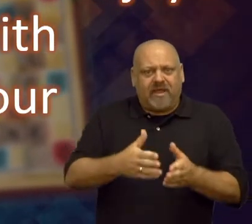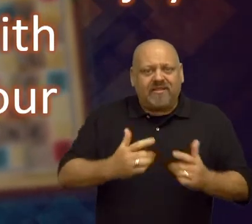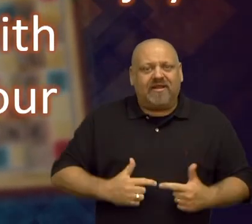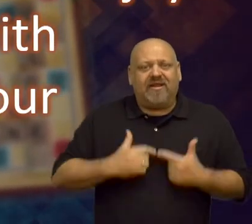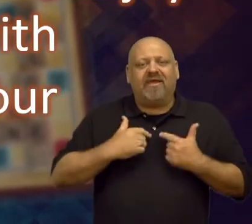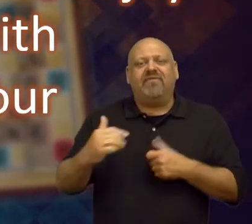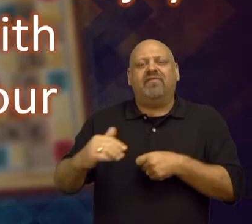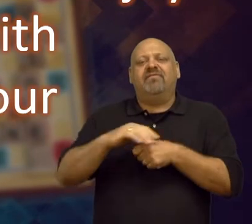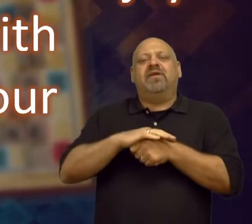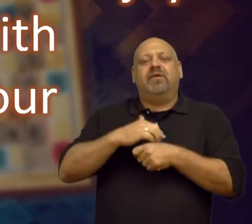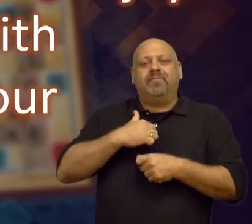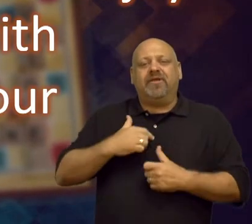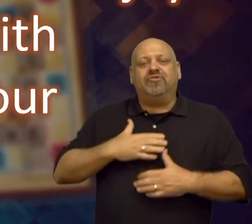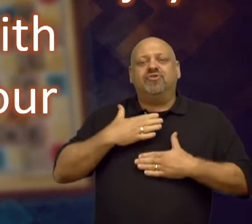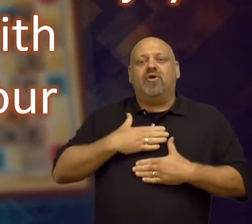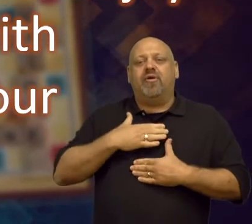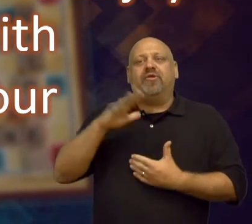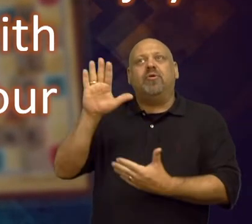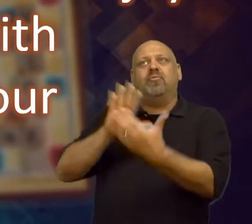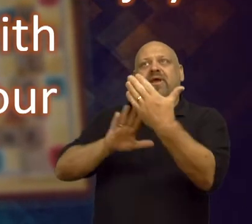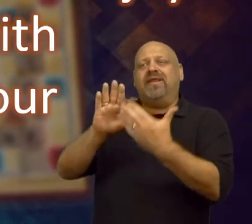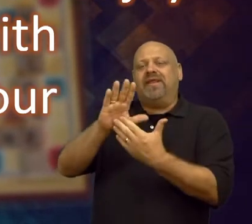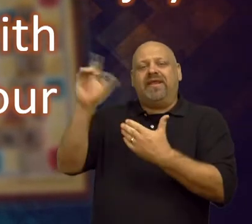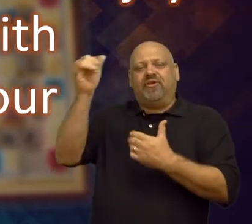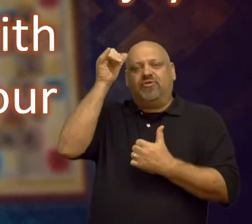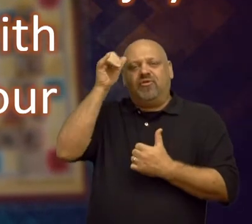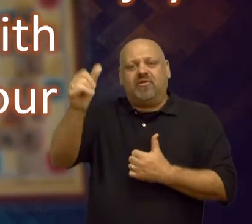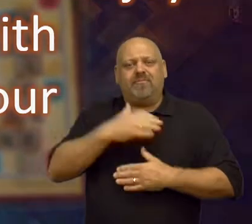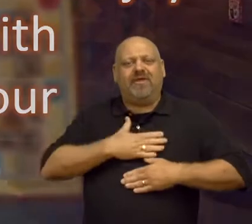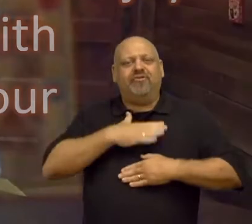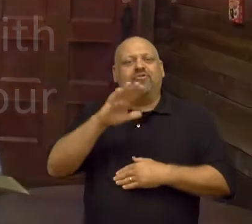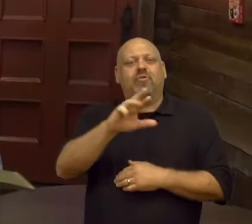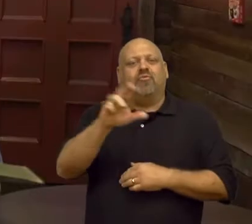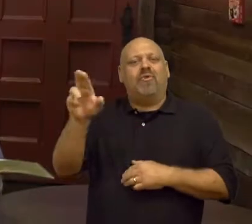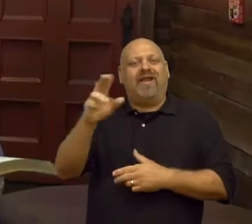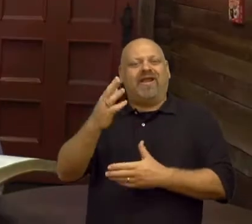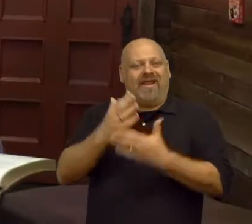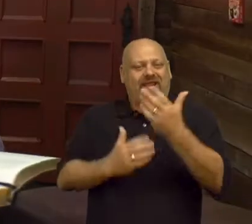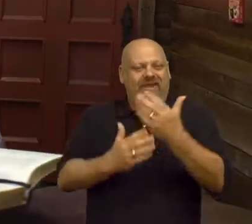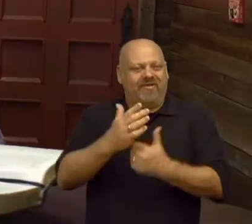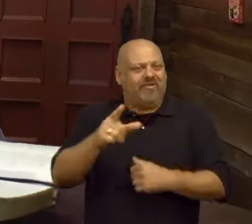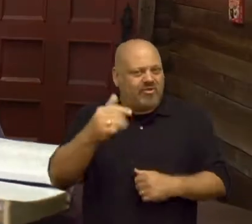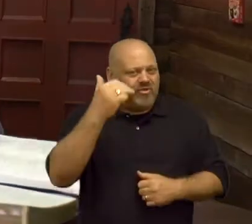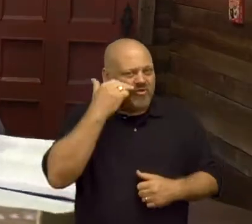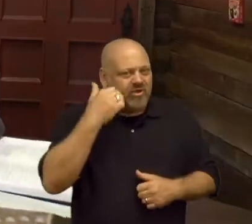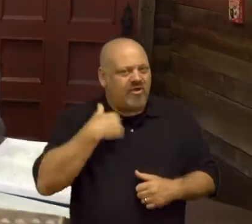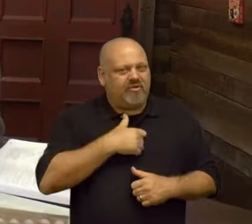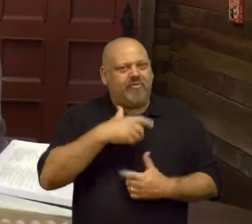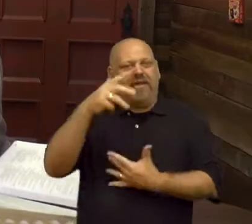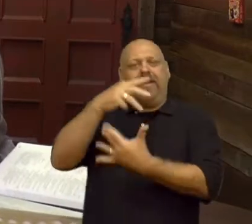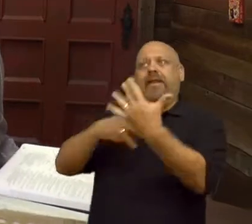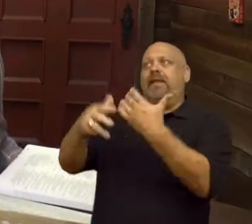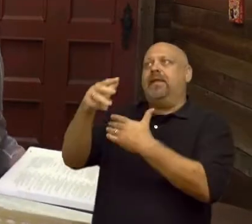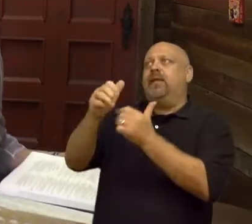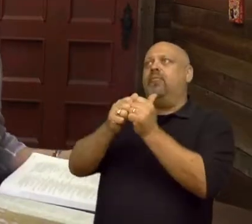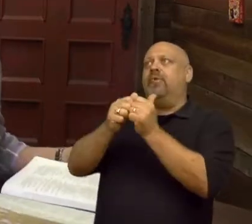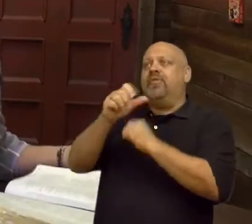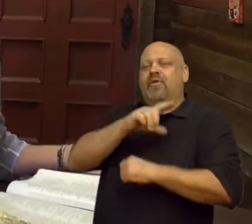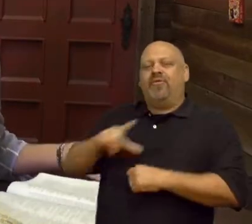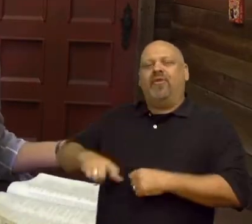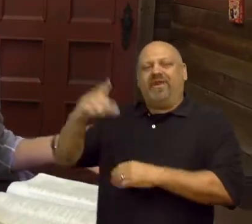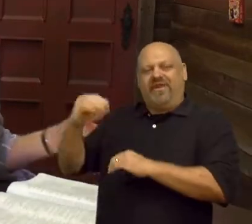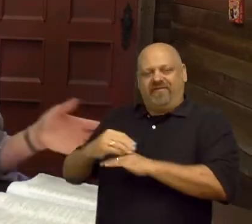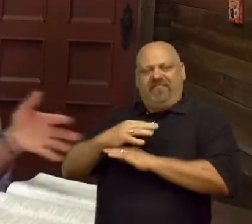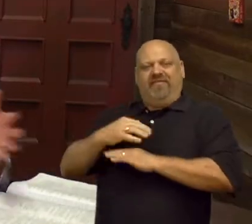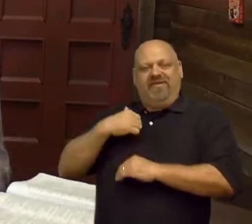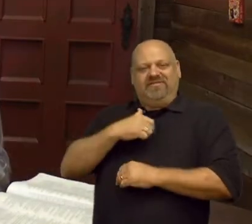with joy in your presence, with eternal pleasures at your right hand." You know, as we spend time with the Lord, He fills